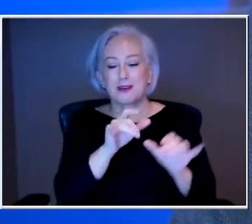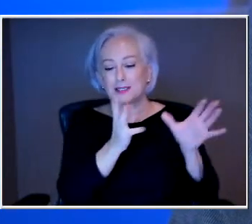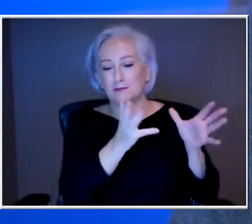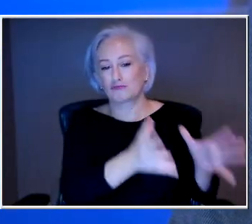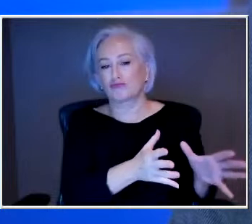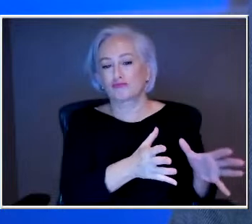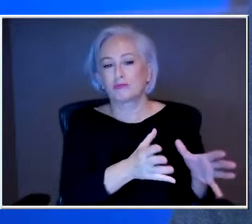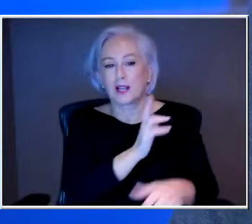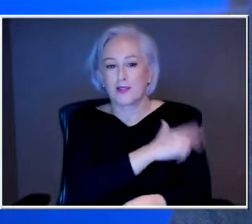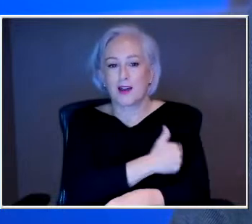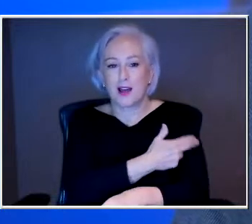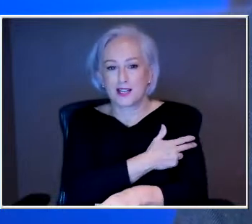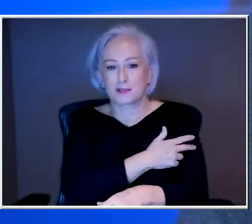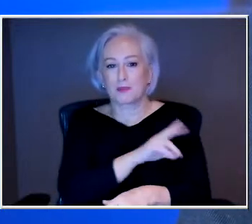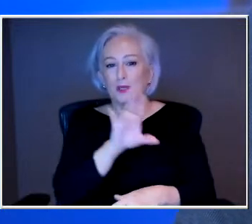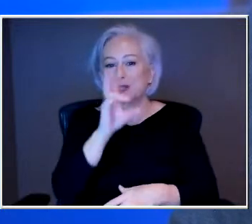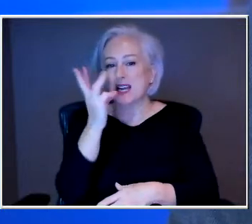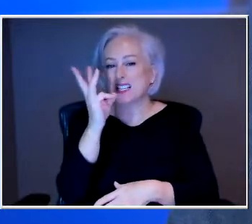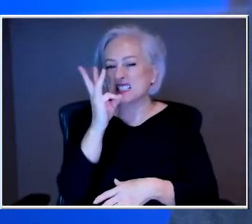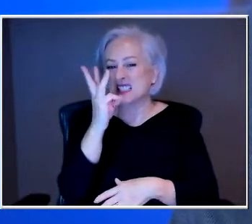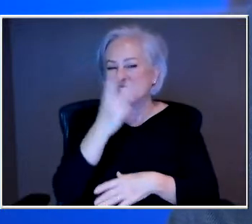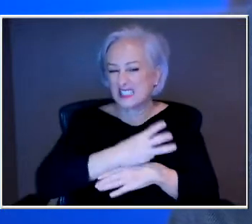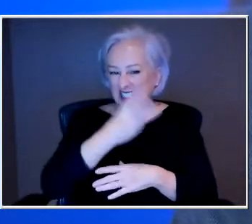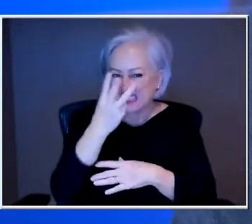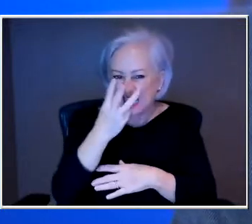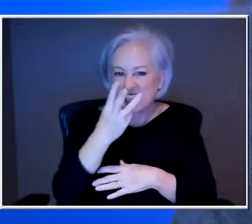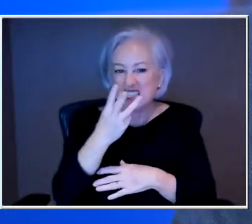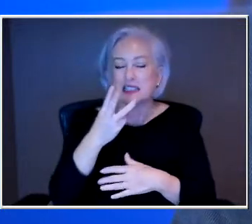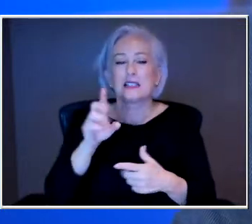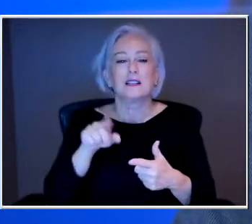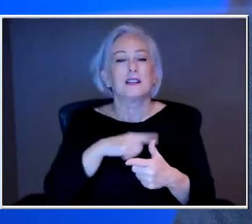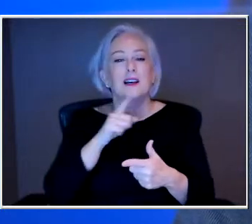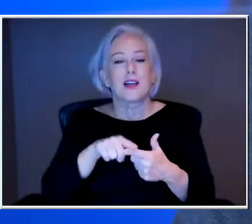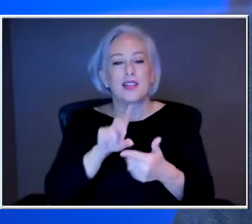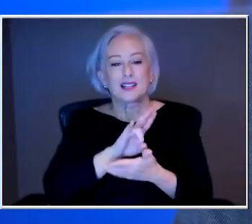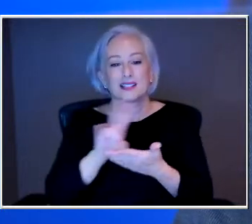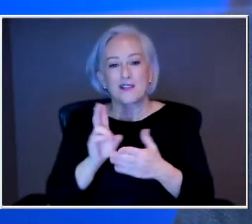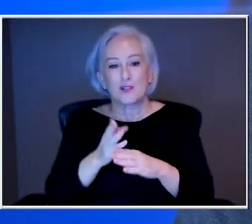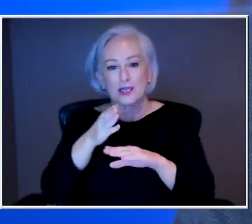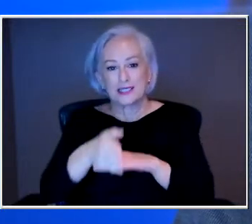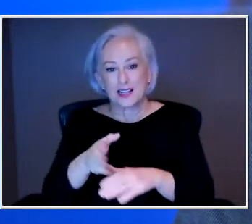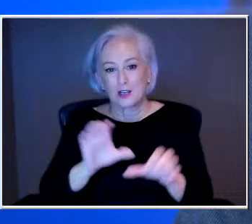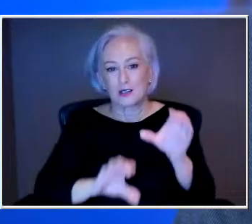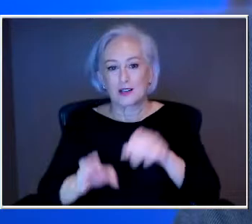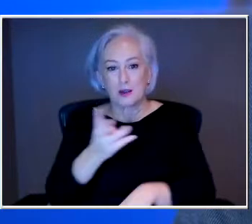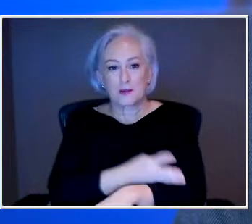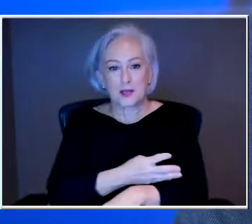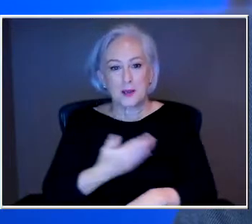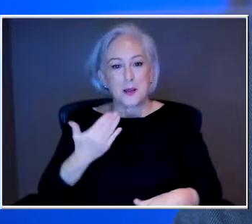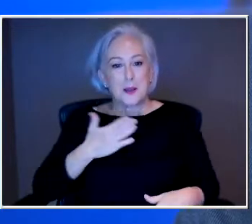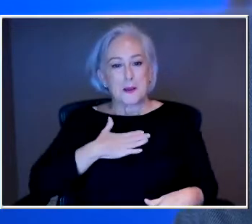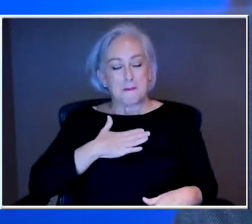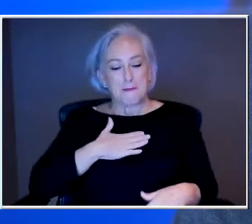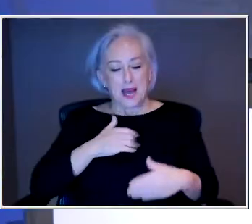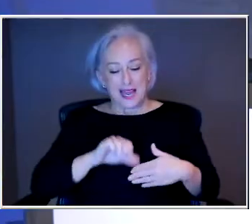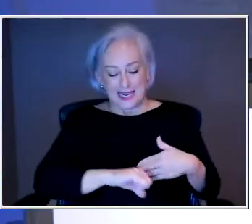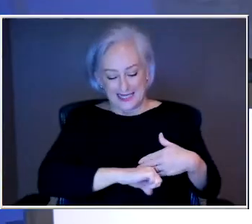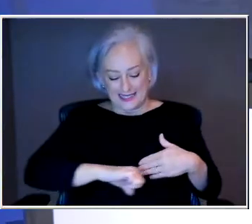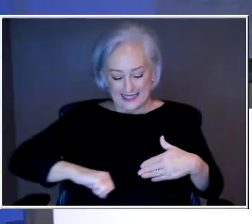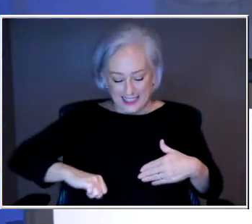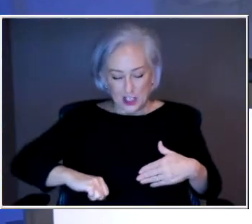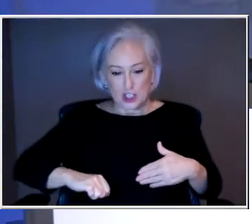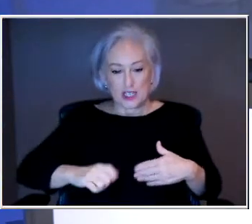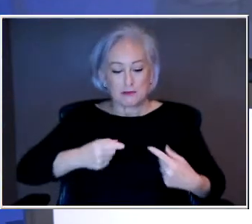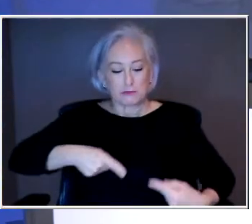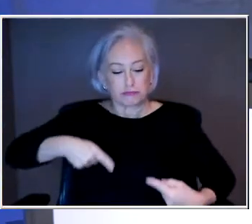7 weeks after that. The incision I had was being a little stubborn with closing all the way. So it. How big is the incision? Where